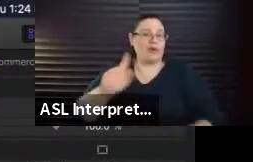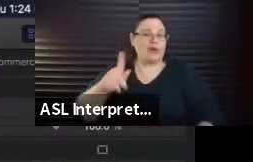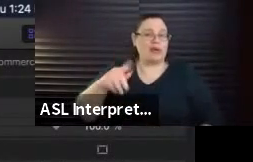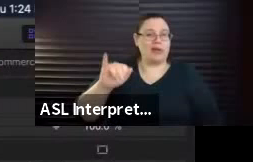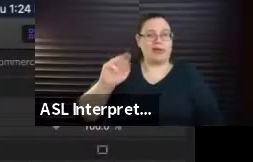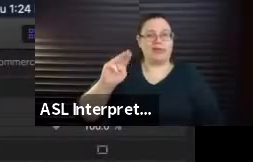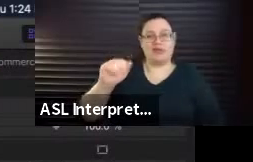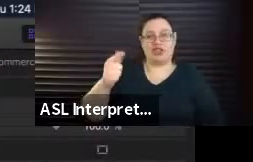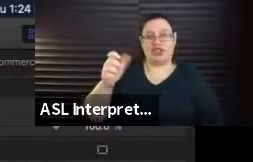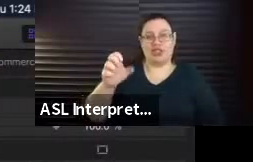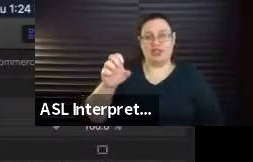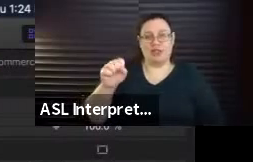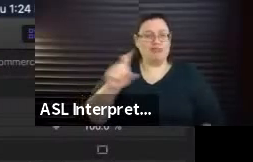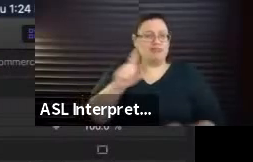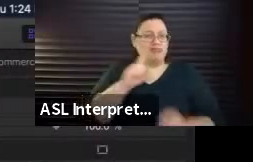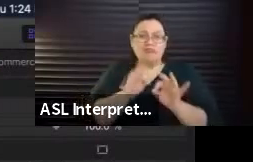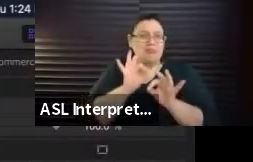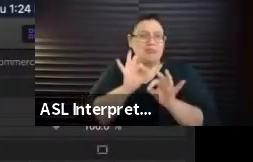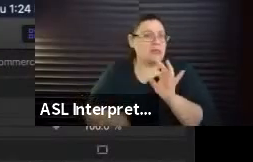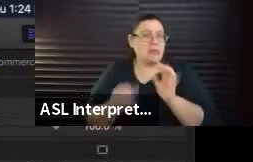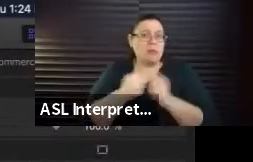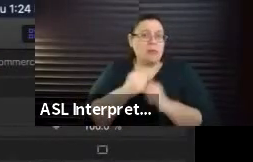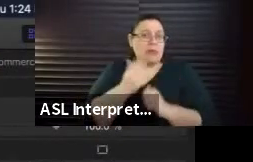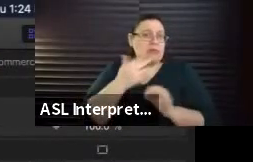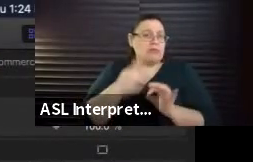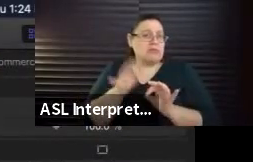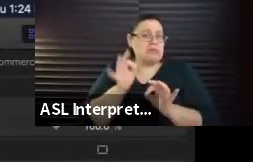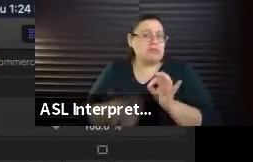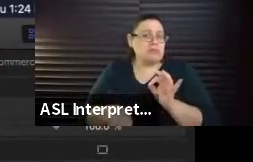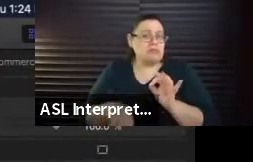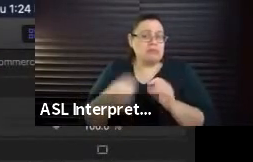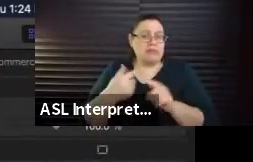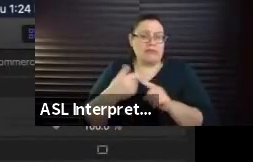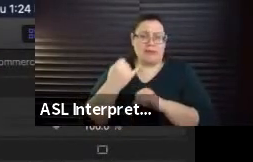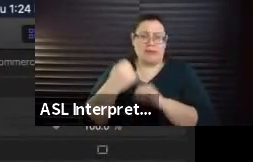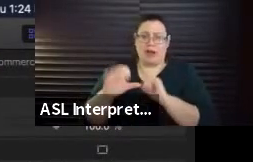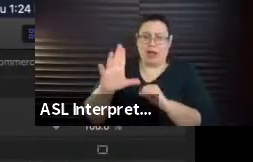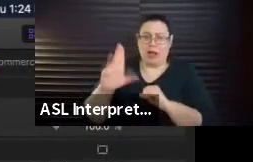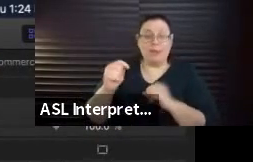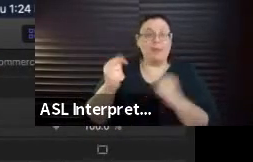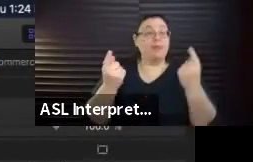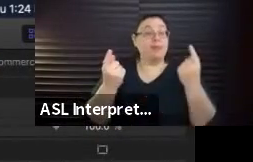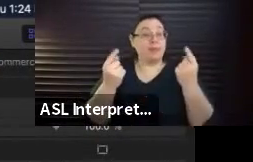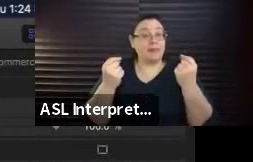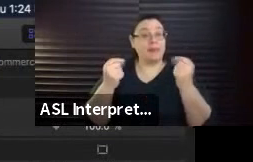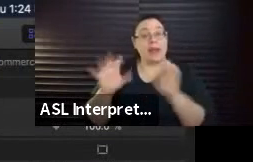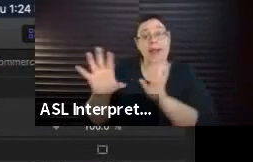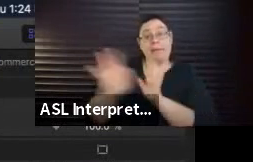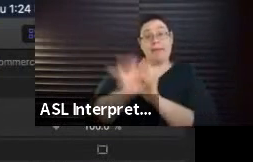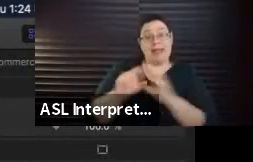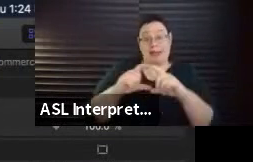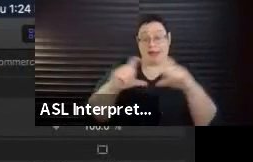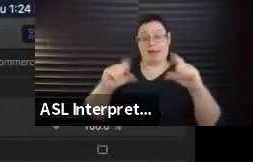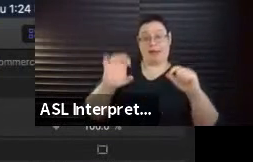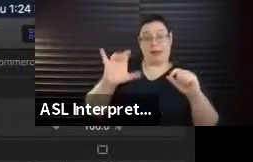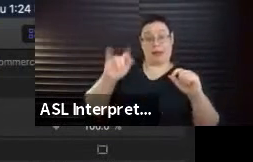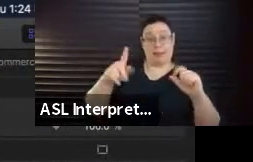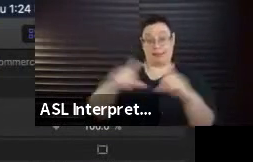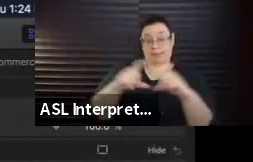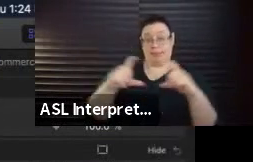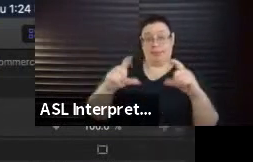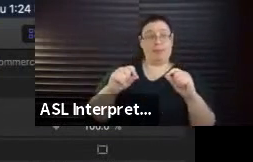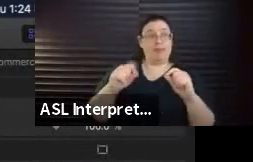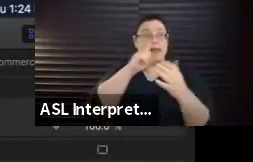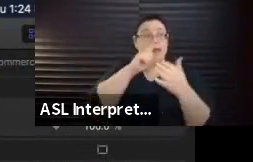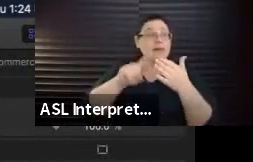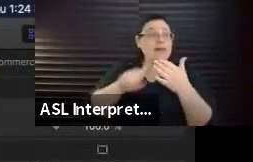So it's really simple to get going with color in Final Cut. Basically, all you need to do is select a clip and then go up to the inspector, which